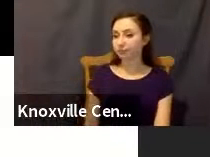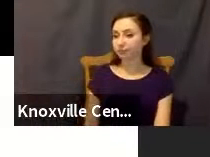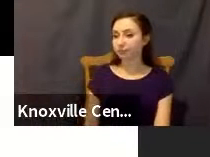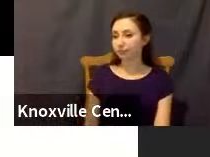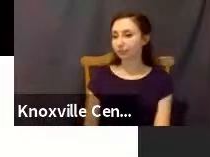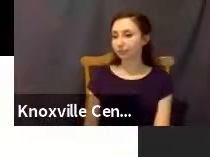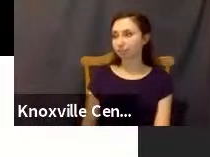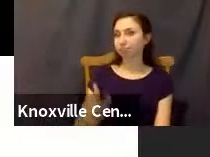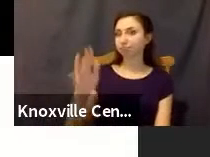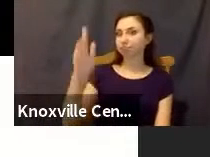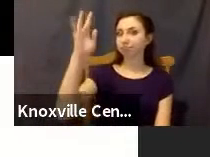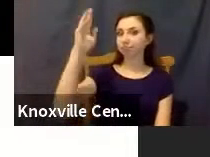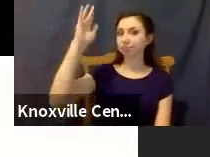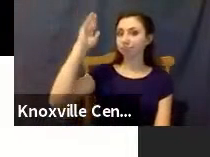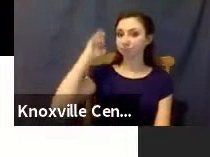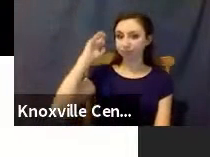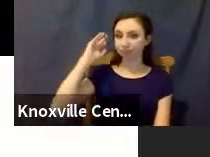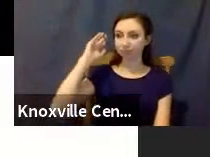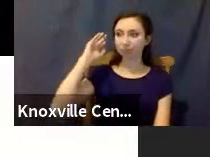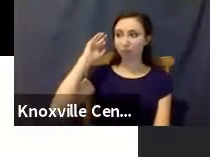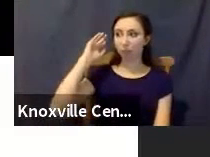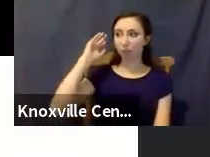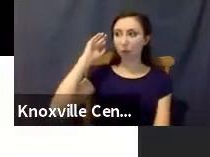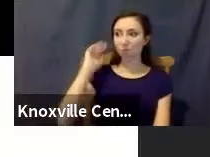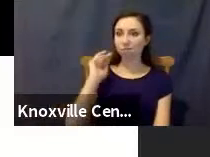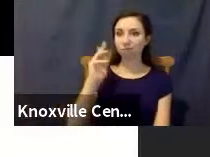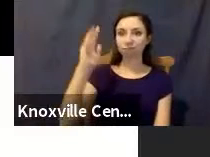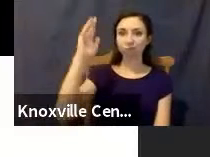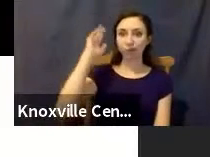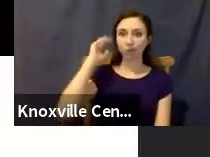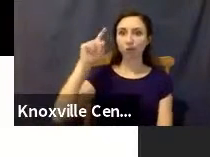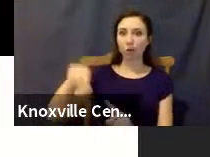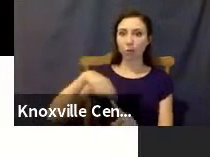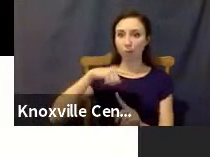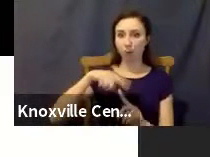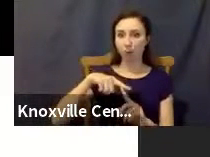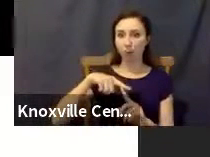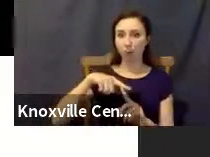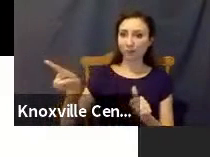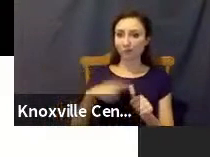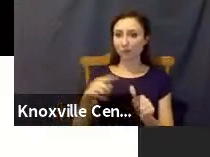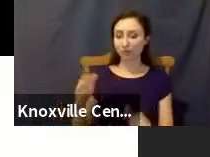long ago and far away, when we first brought this up,